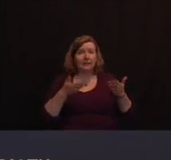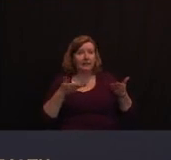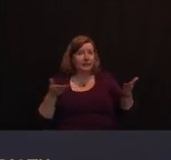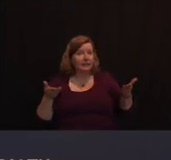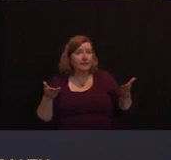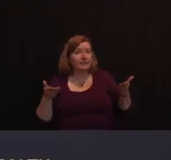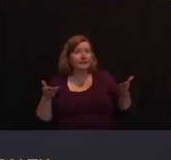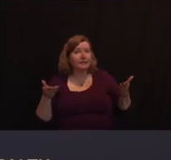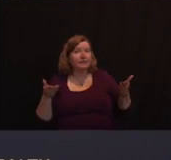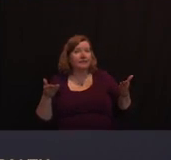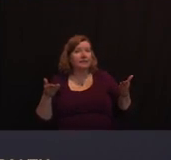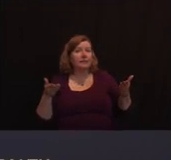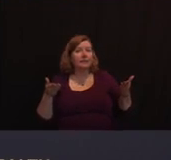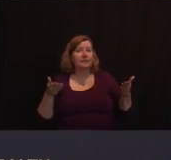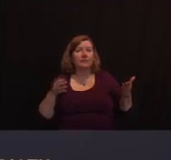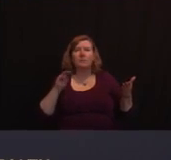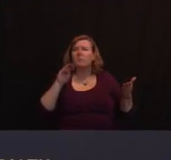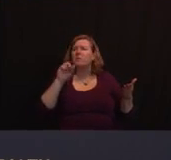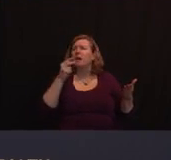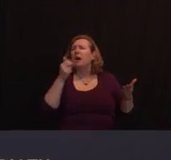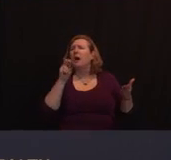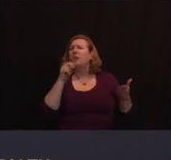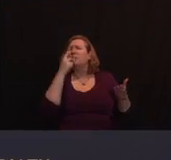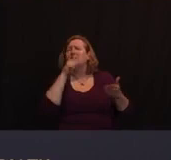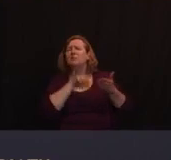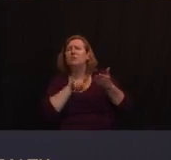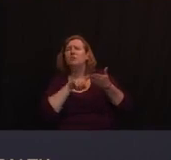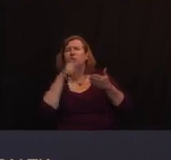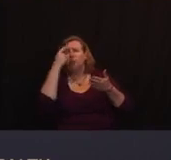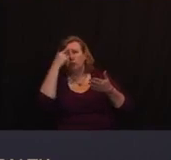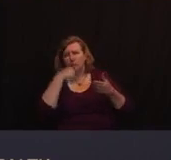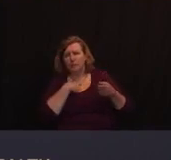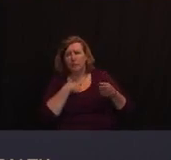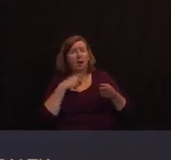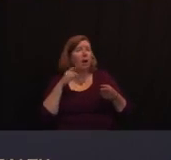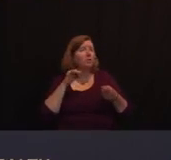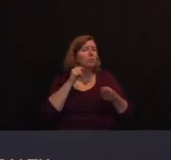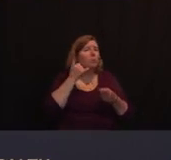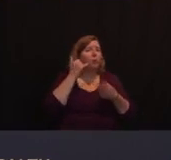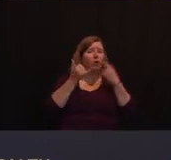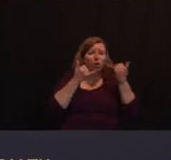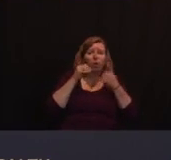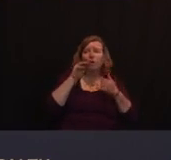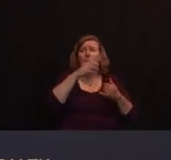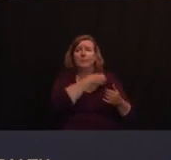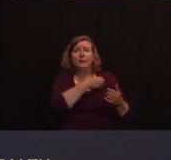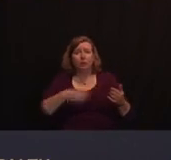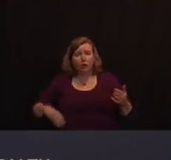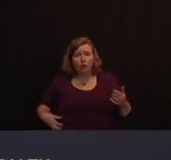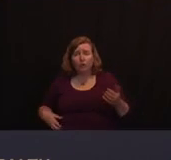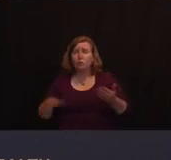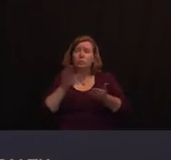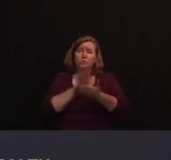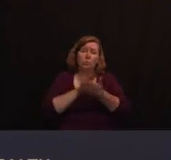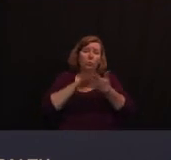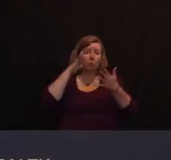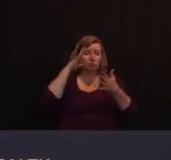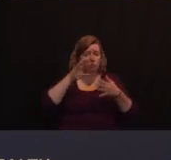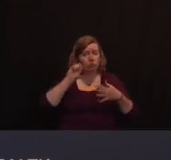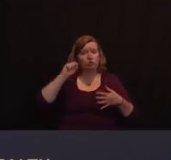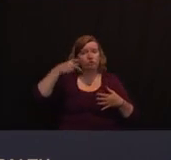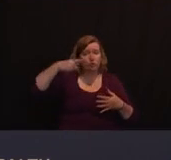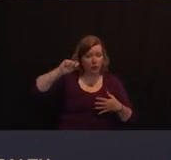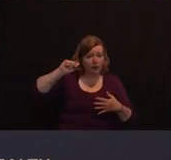if we could. I speak regularly to mayors, superintendents, teachers, union